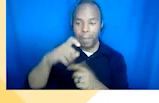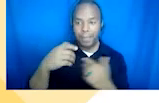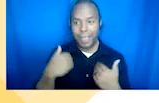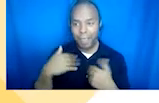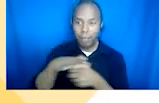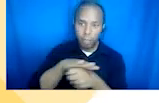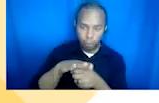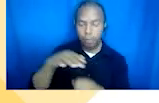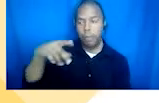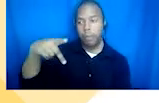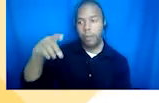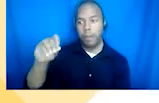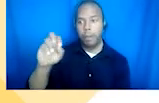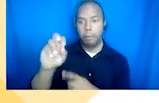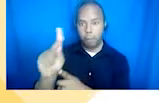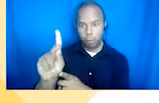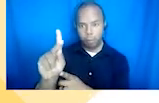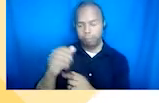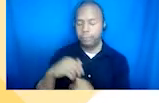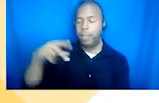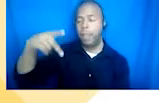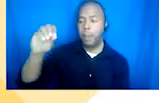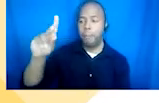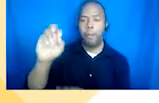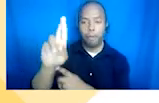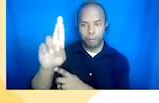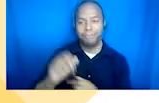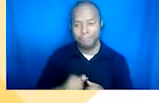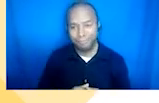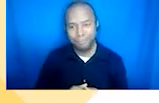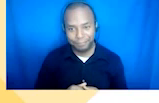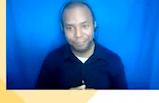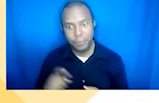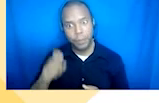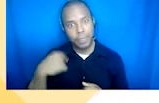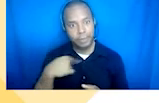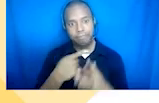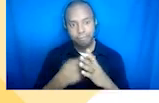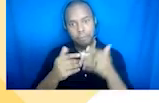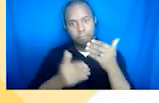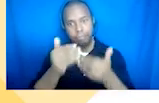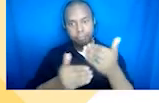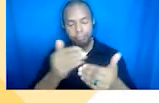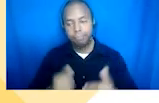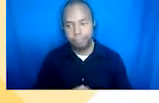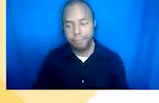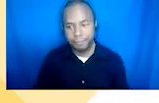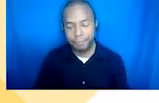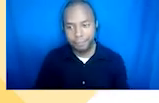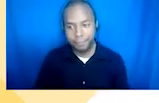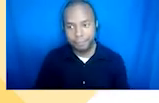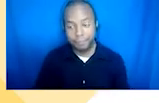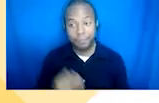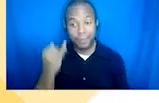poker. And we need to get on our way. Because those services and having Canvas and everything is great. And if